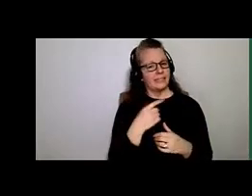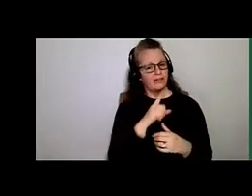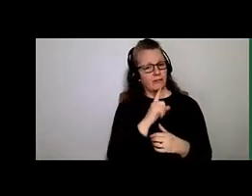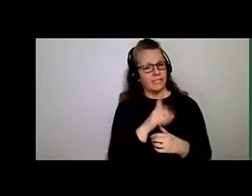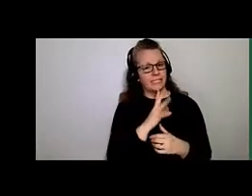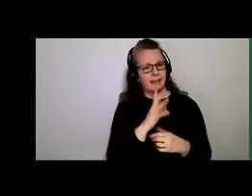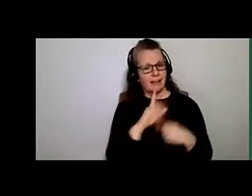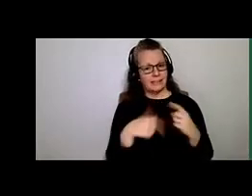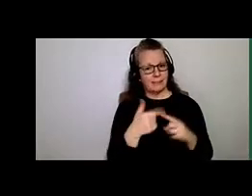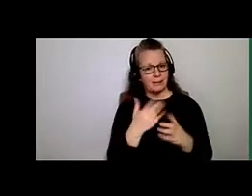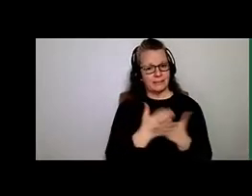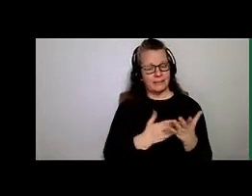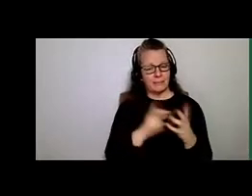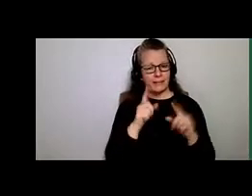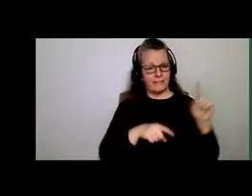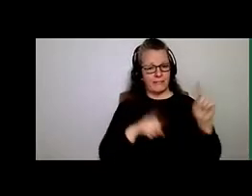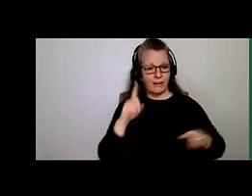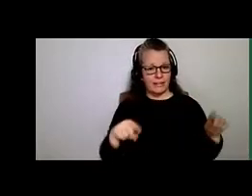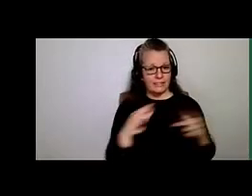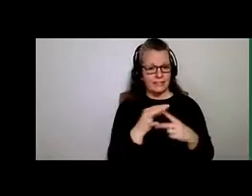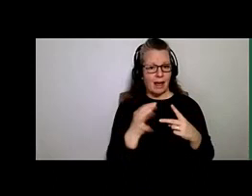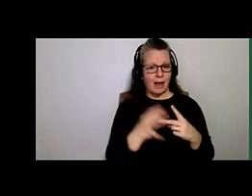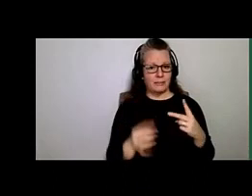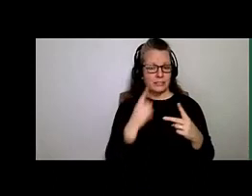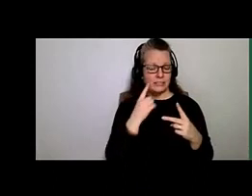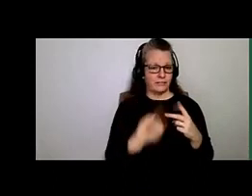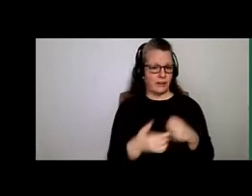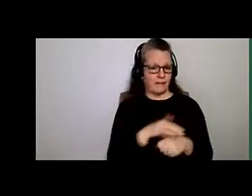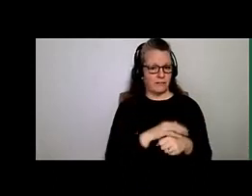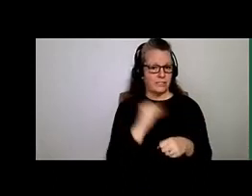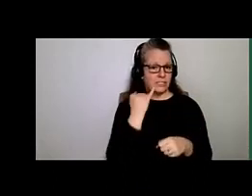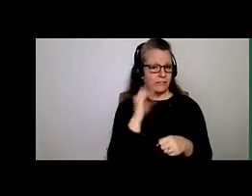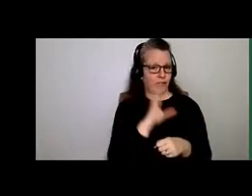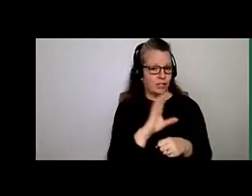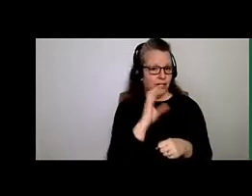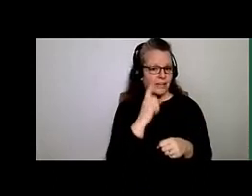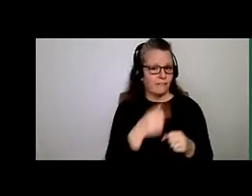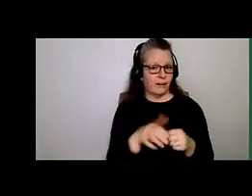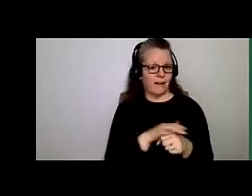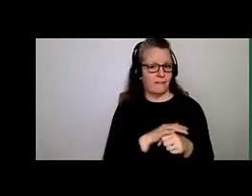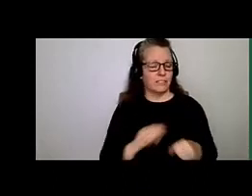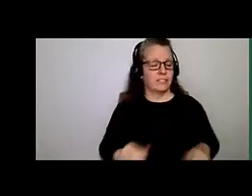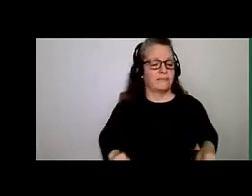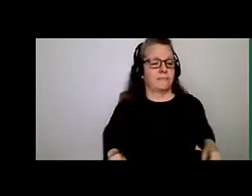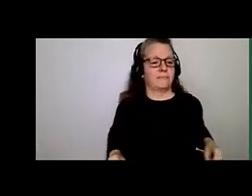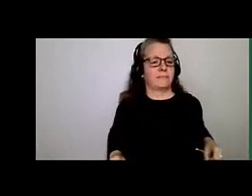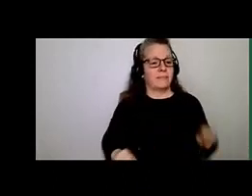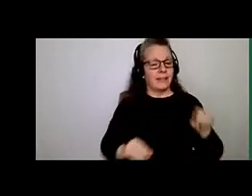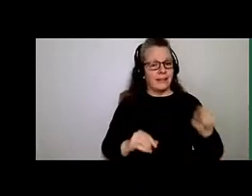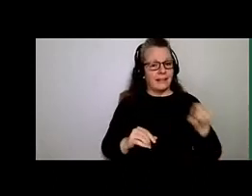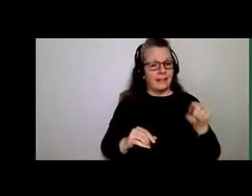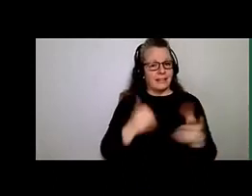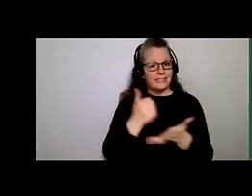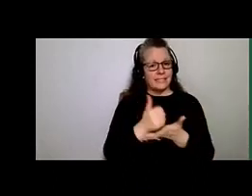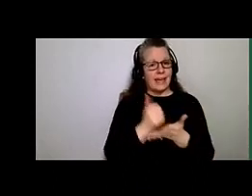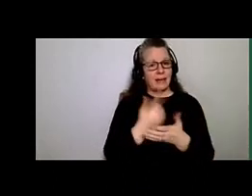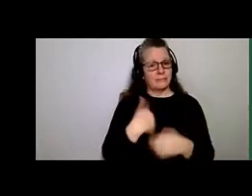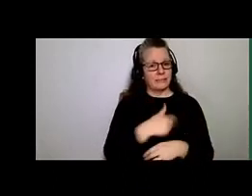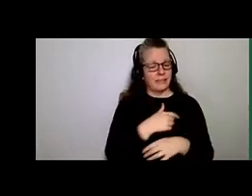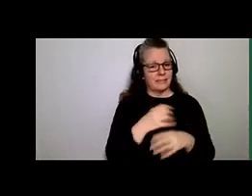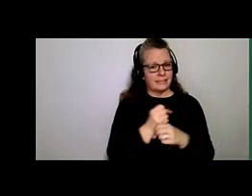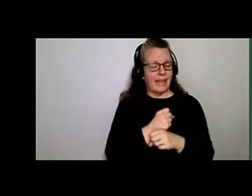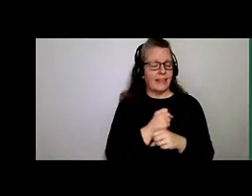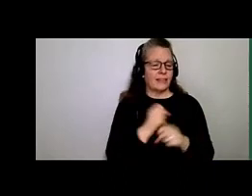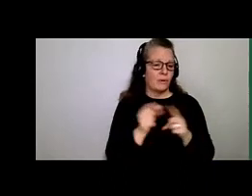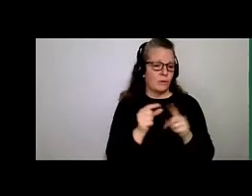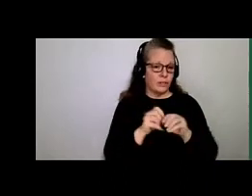the various options for coverage if you're looking for coverage. So this helps us get the word out, and we